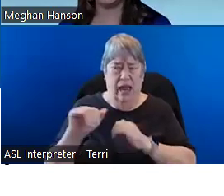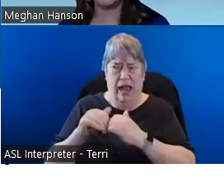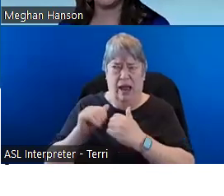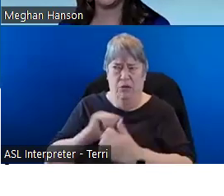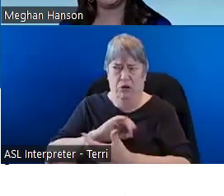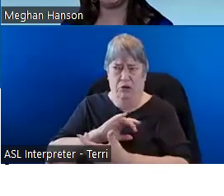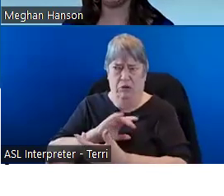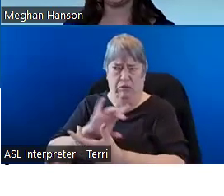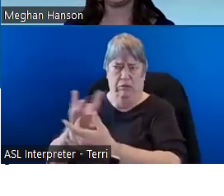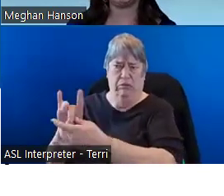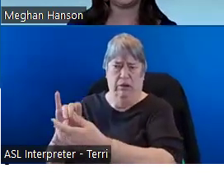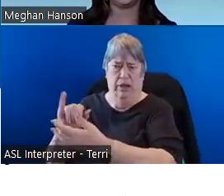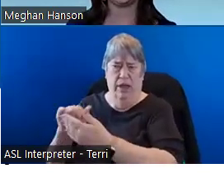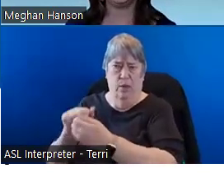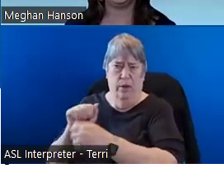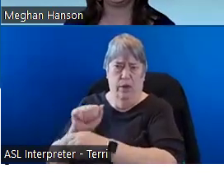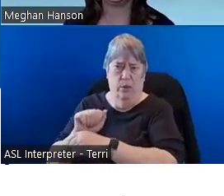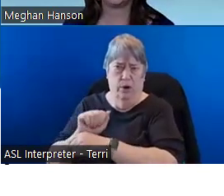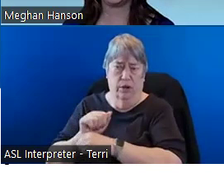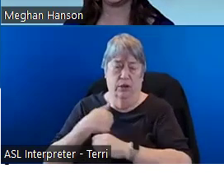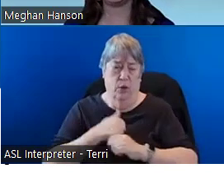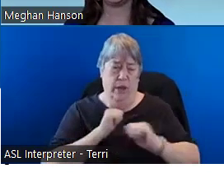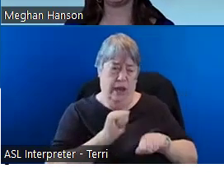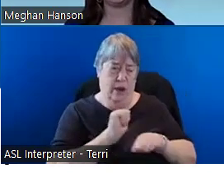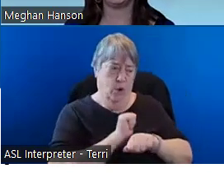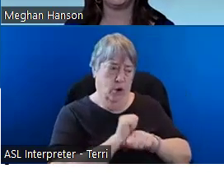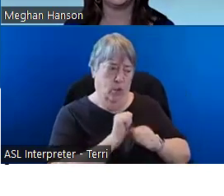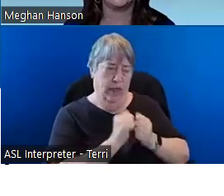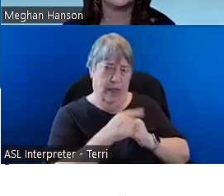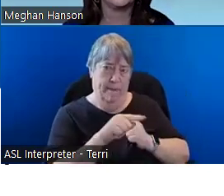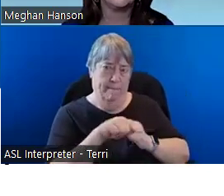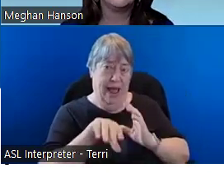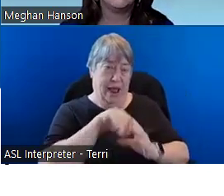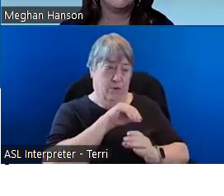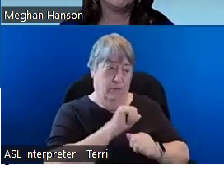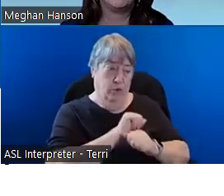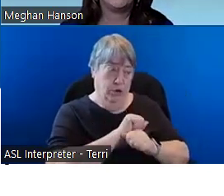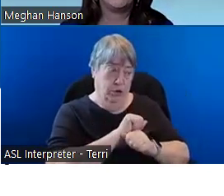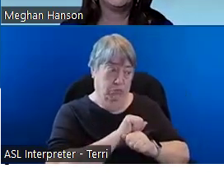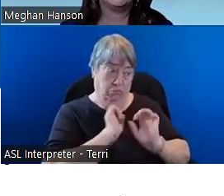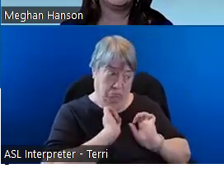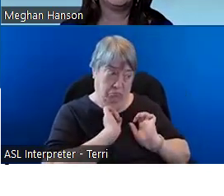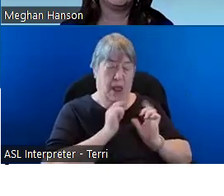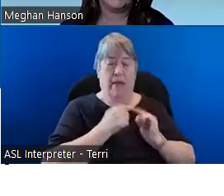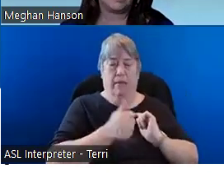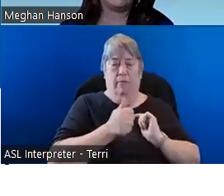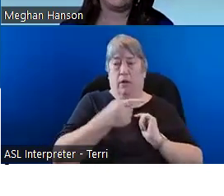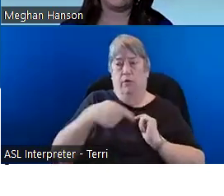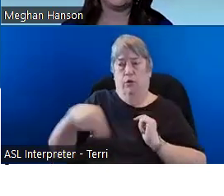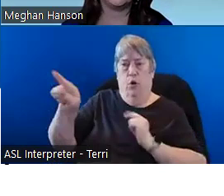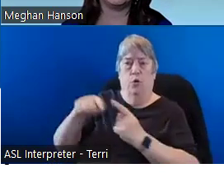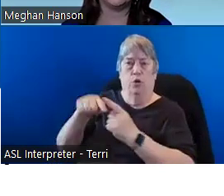people outside of work and help them learn how to apply the strategies themselves when they're on site. And then